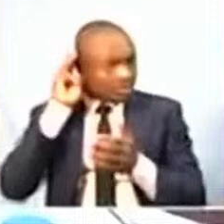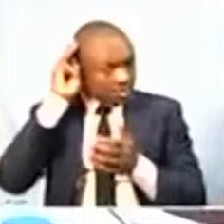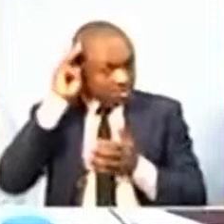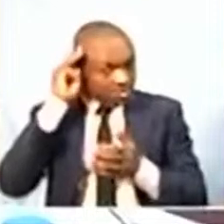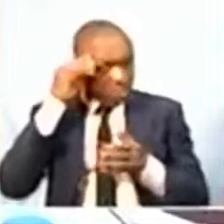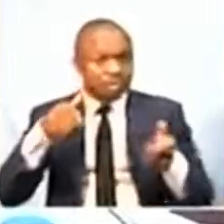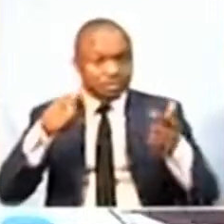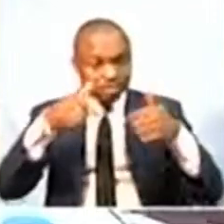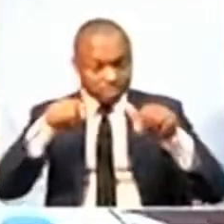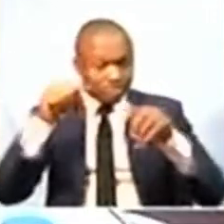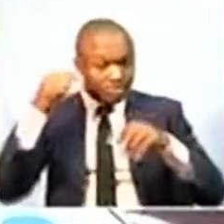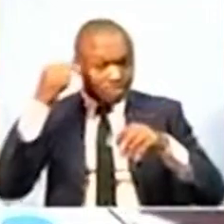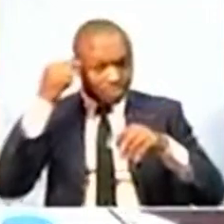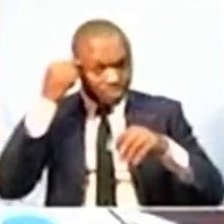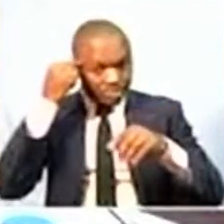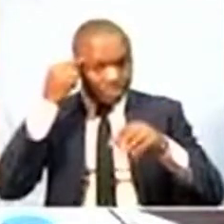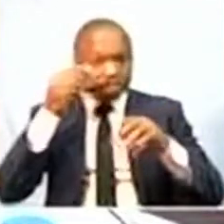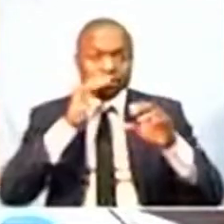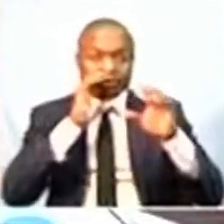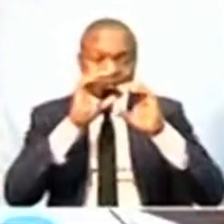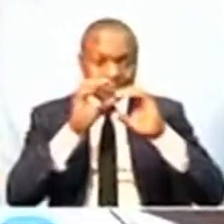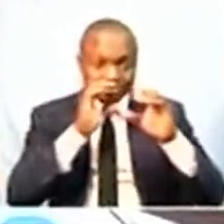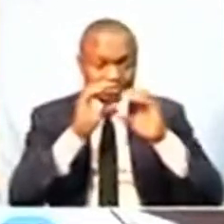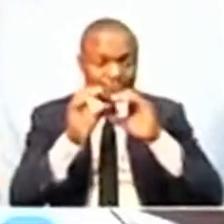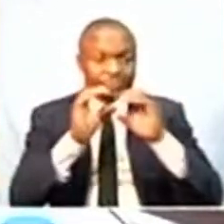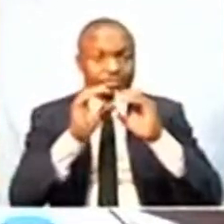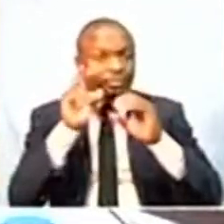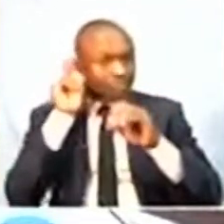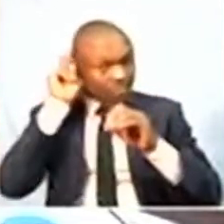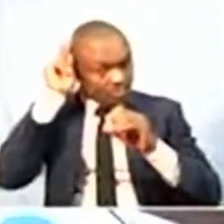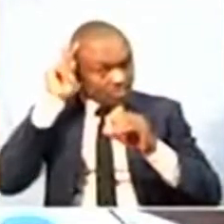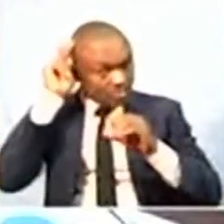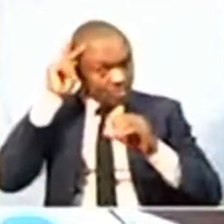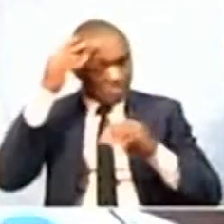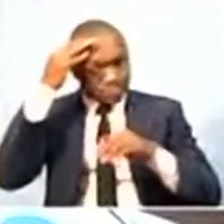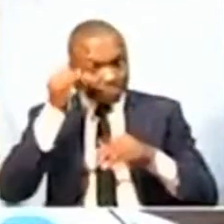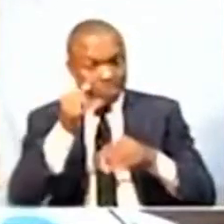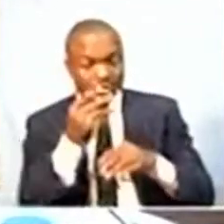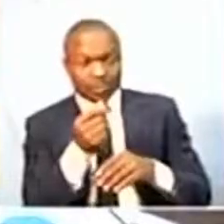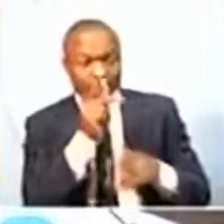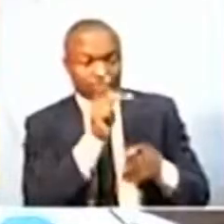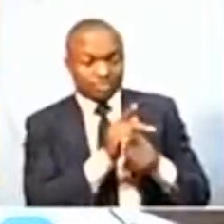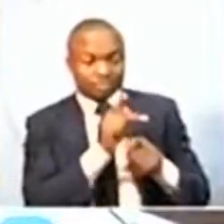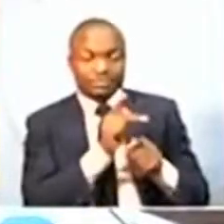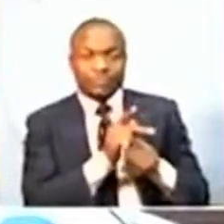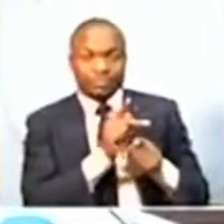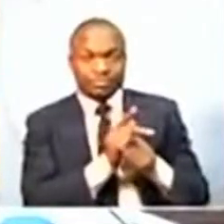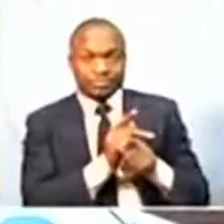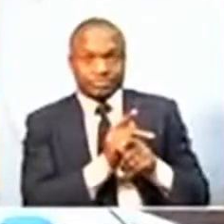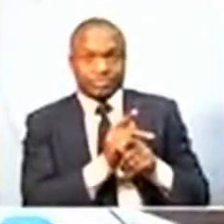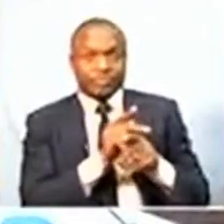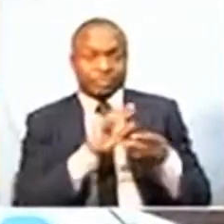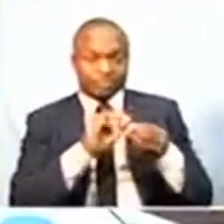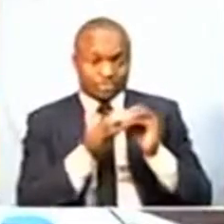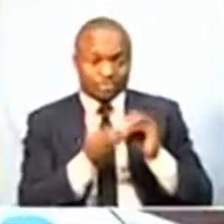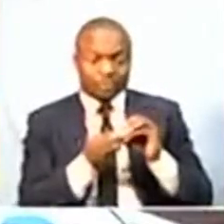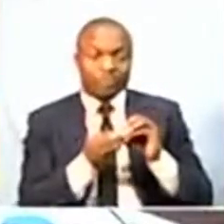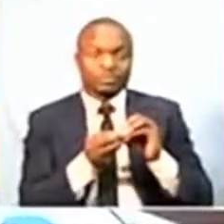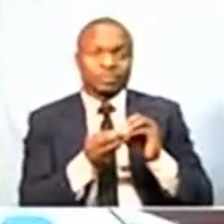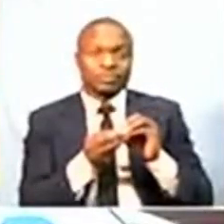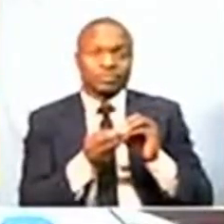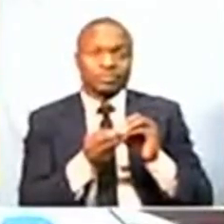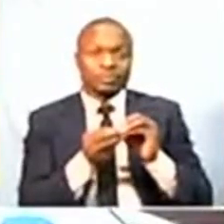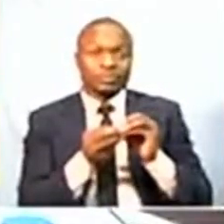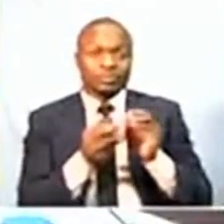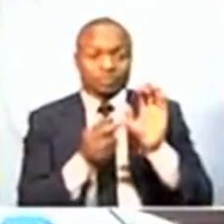Government has since communicated the purpose. The funds were withheld at source under circular number, which we have